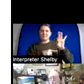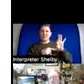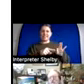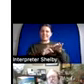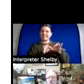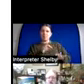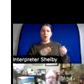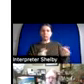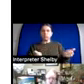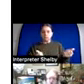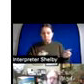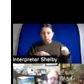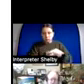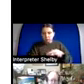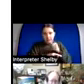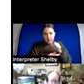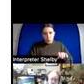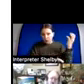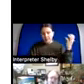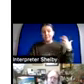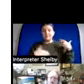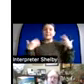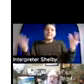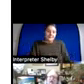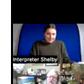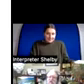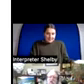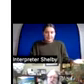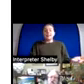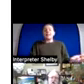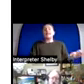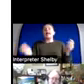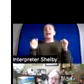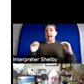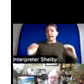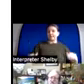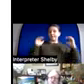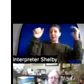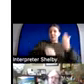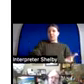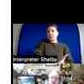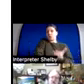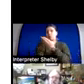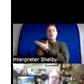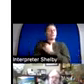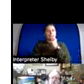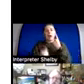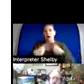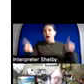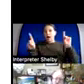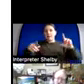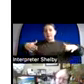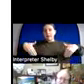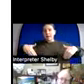there's a ways for it to go it's not there yet uh it's a fun tool to play around with to